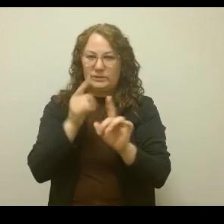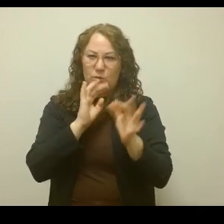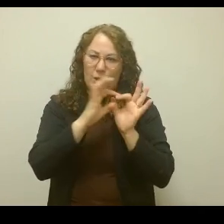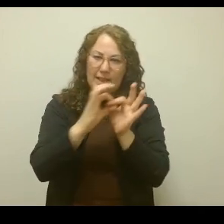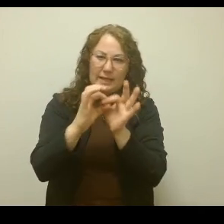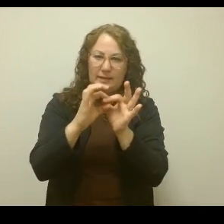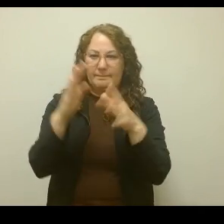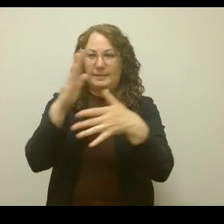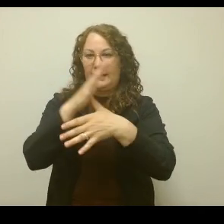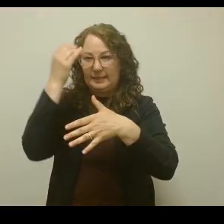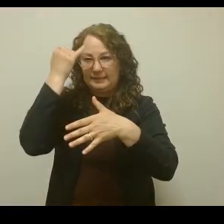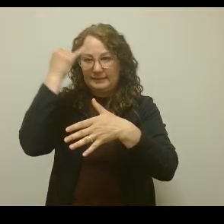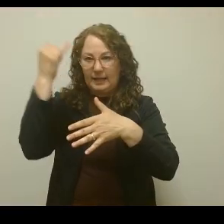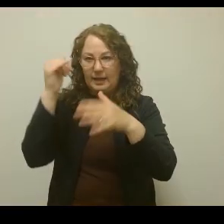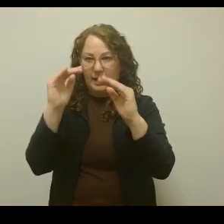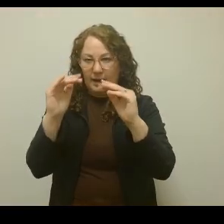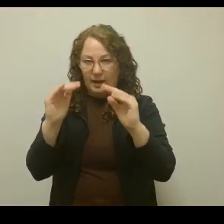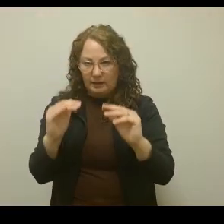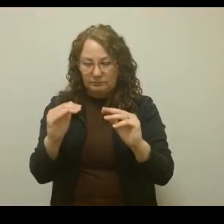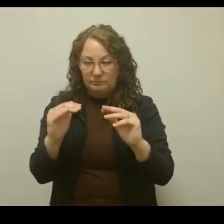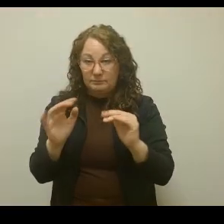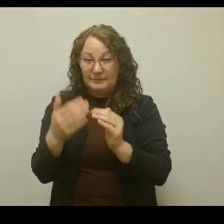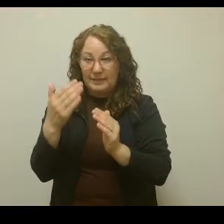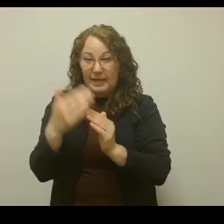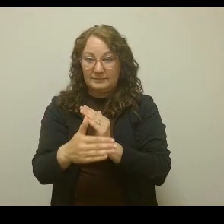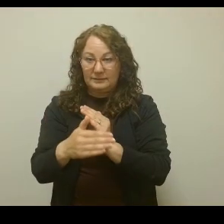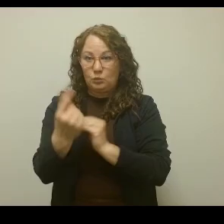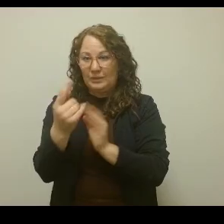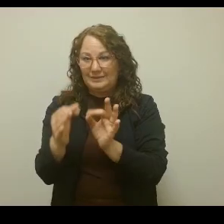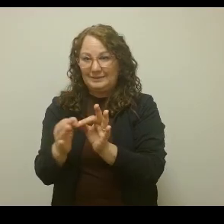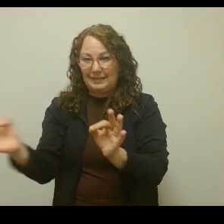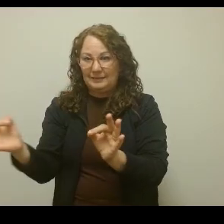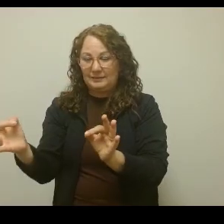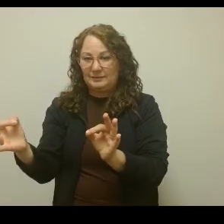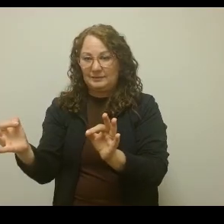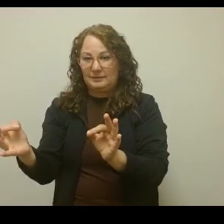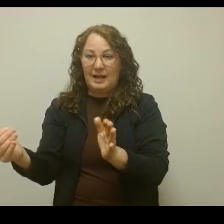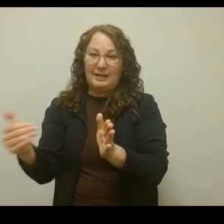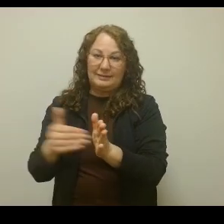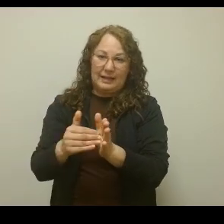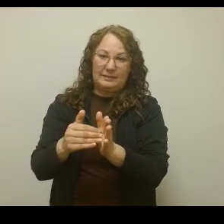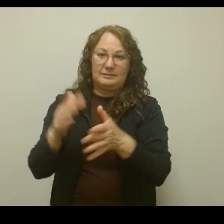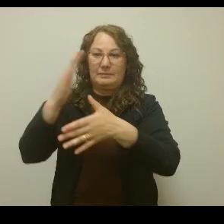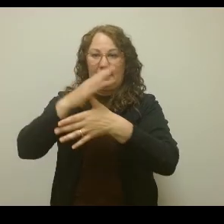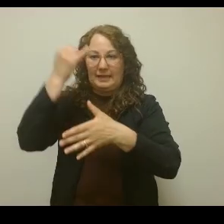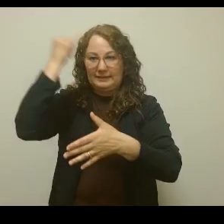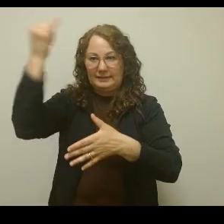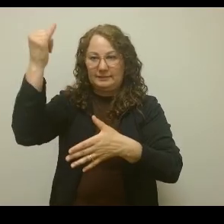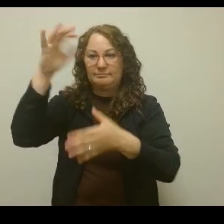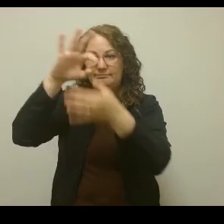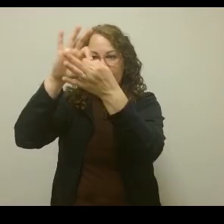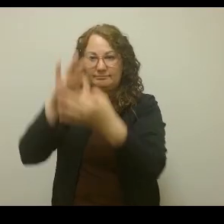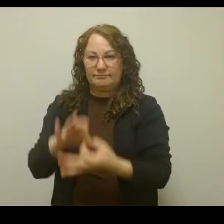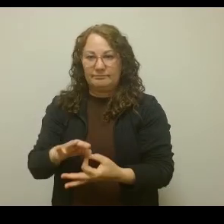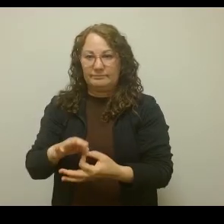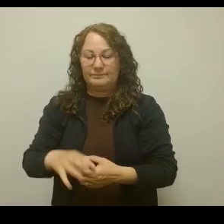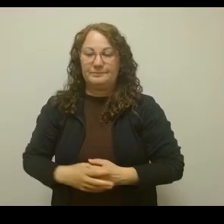main idea. End with one sentence that restates this main idea.